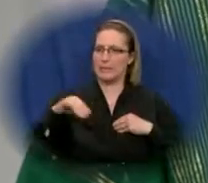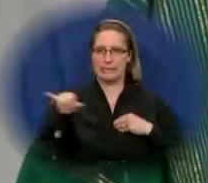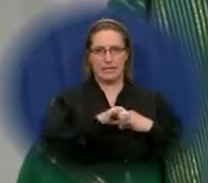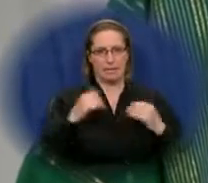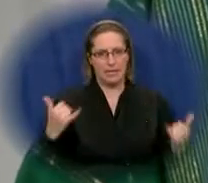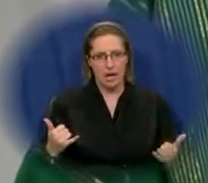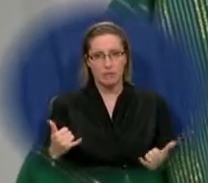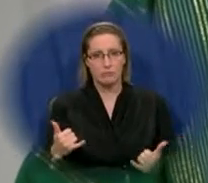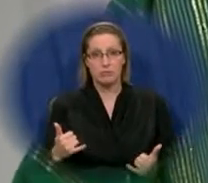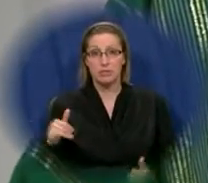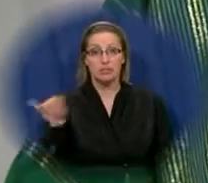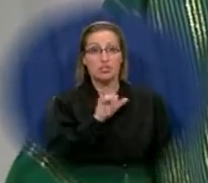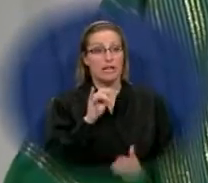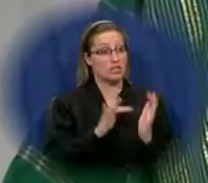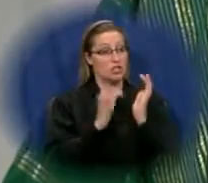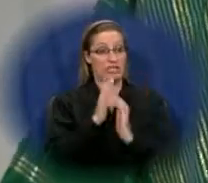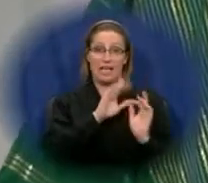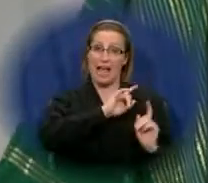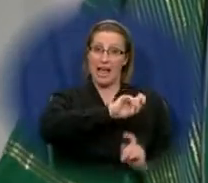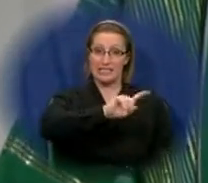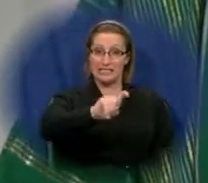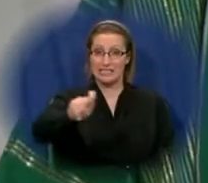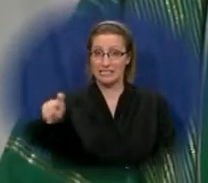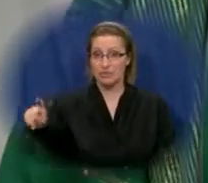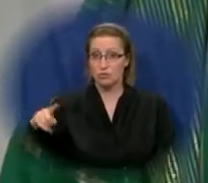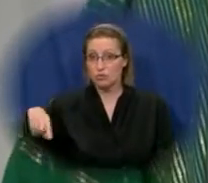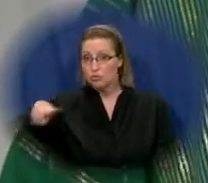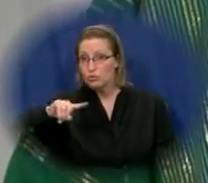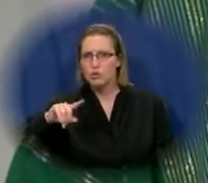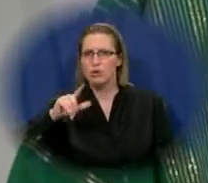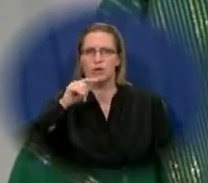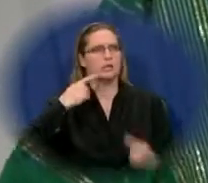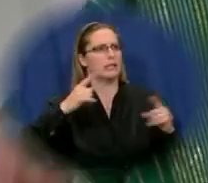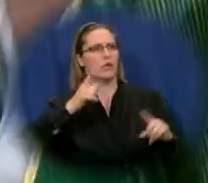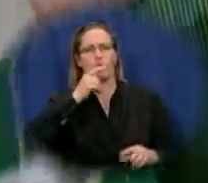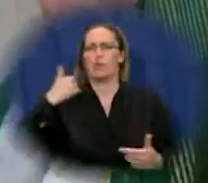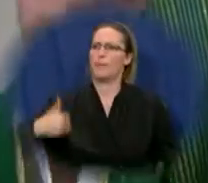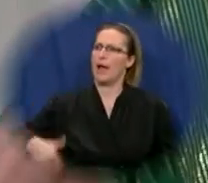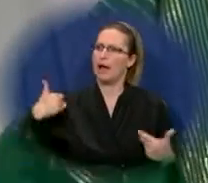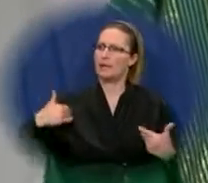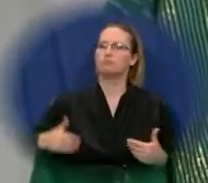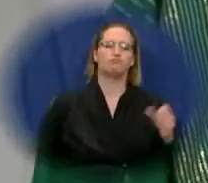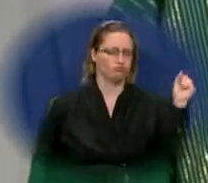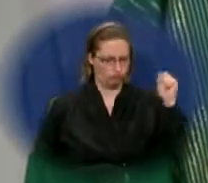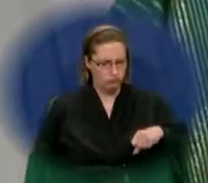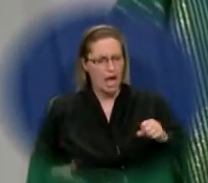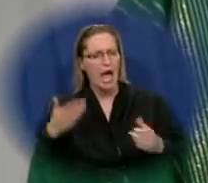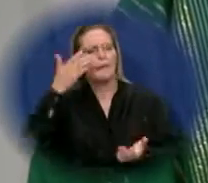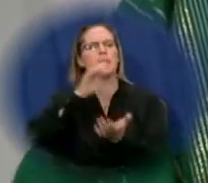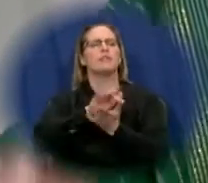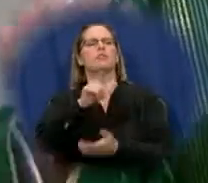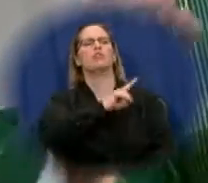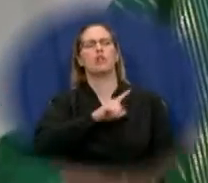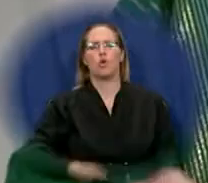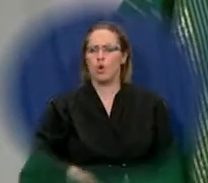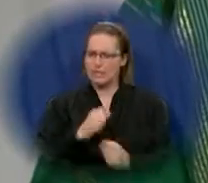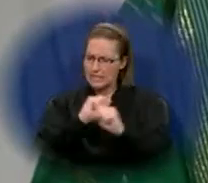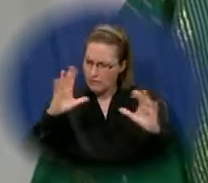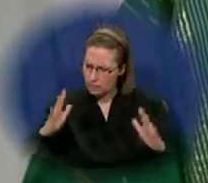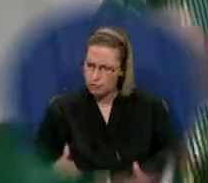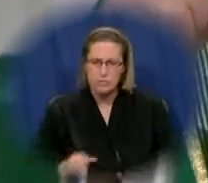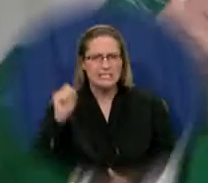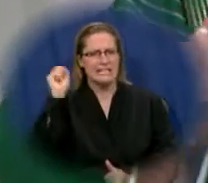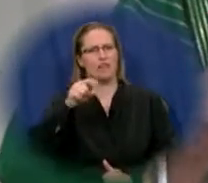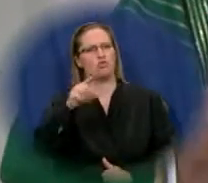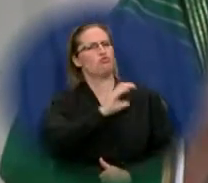Jesus asks each one of us, who do you say that I am? It's one thing to say, yes, I believe in you, Lord, as Savior. Yes, I believe in you as